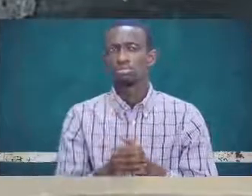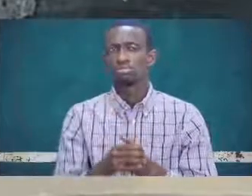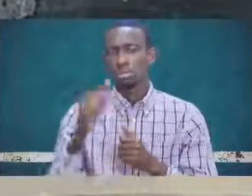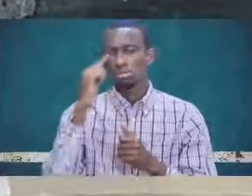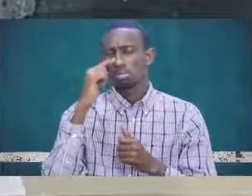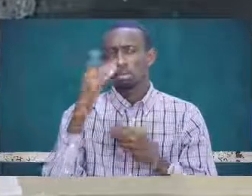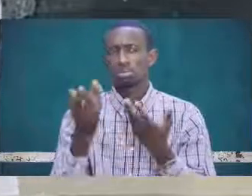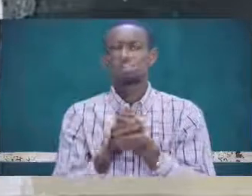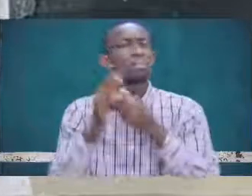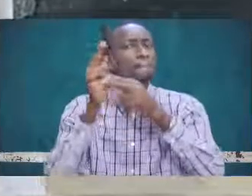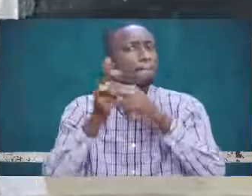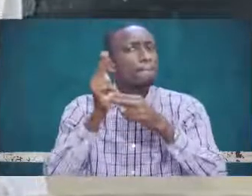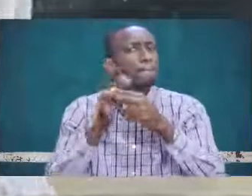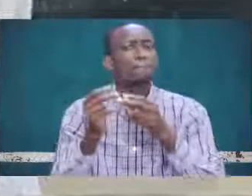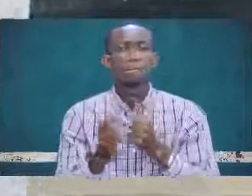called